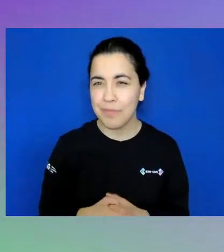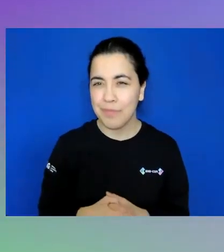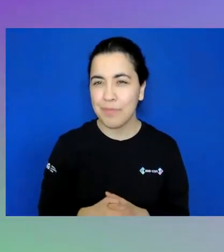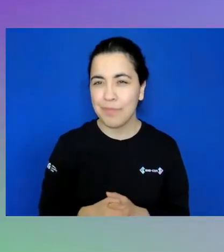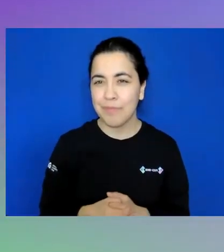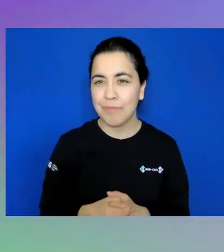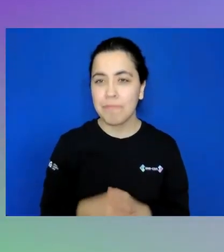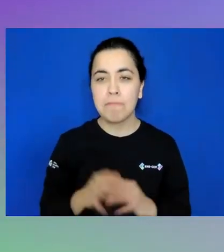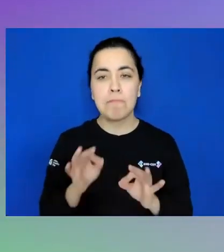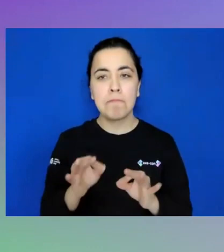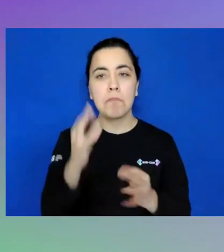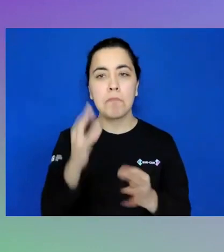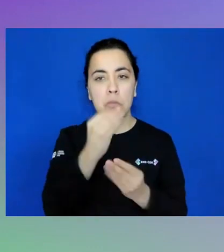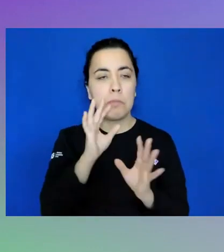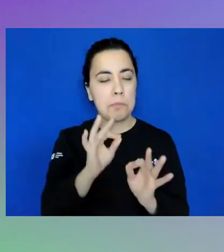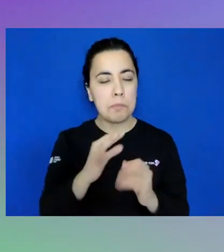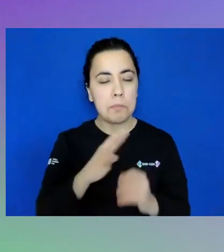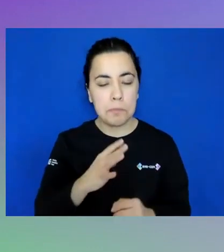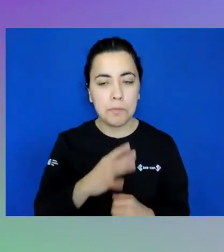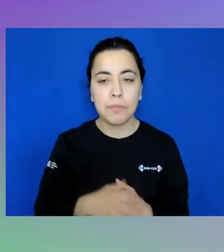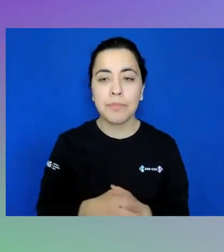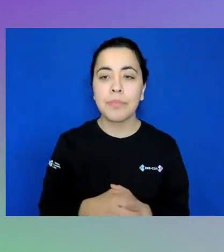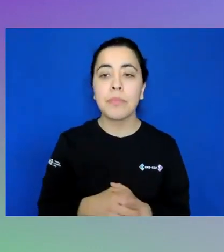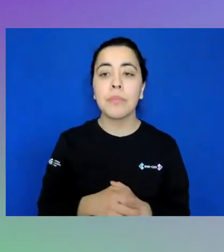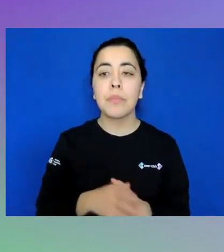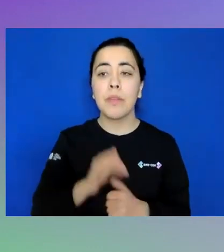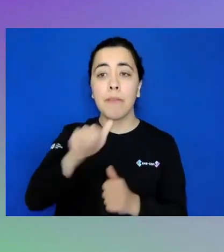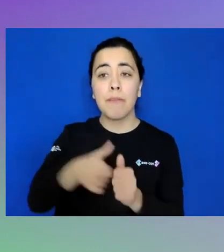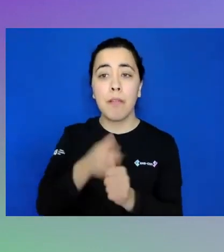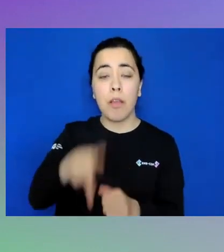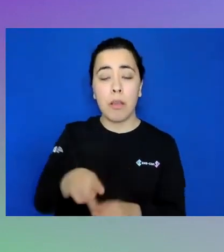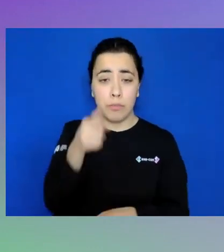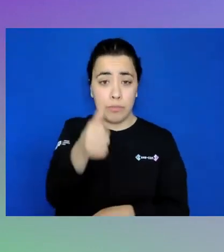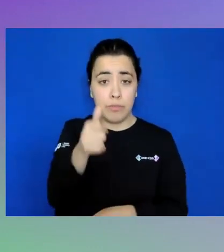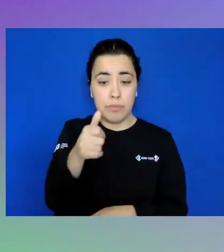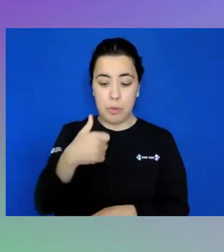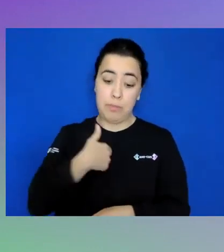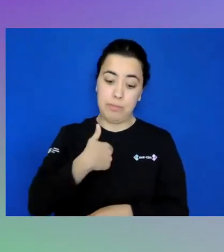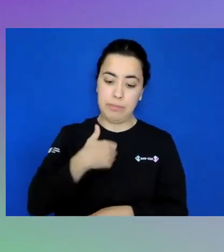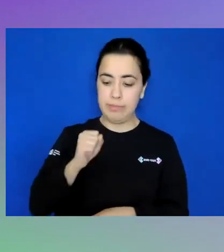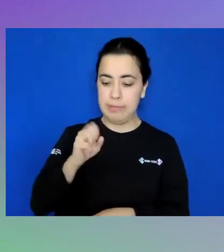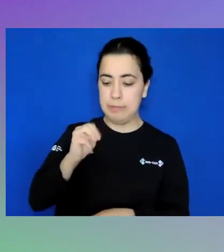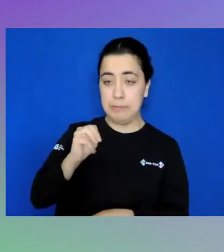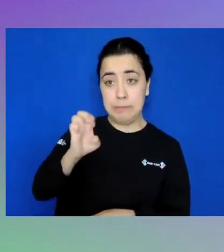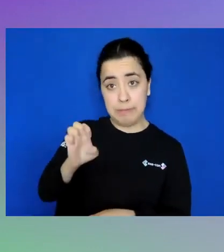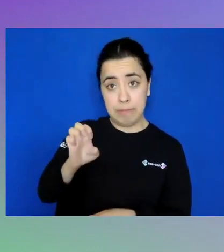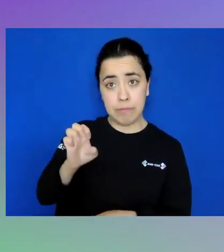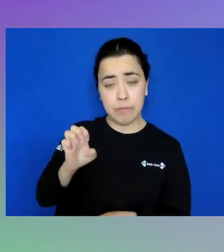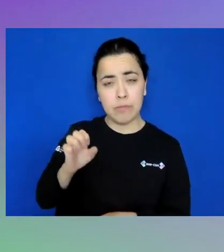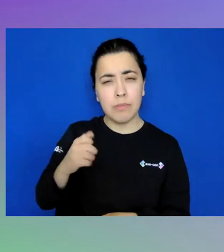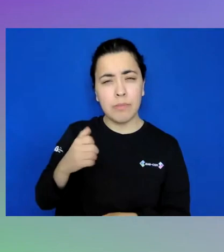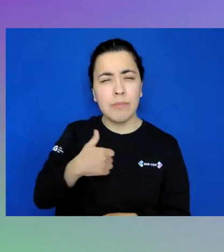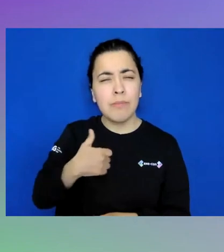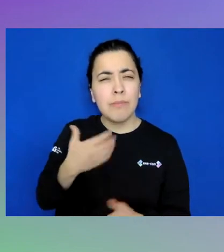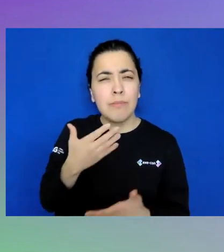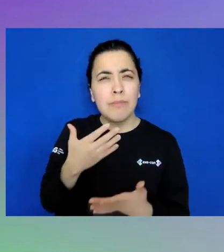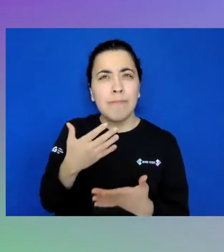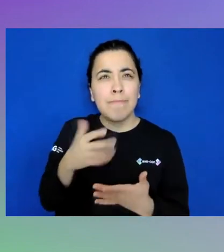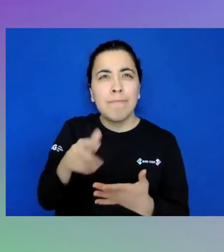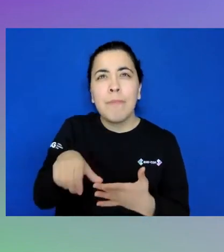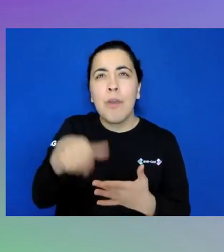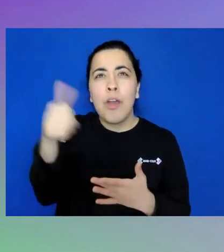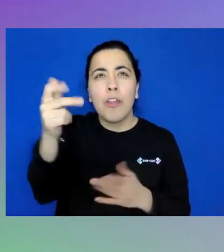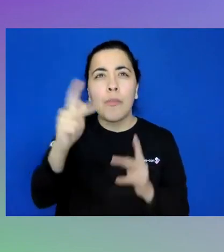Beautiful. Following up as a SME, how can I get better buy-in for bringing me into a